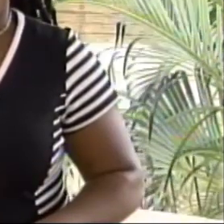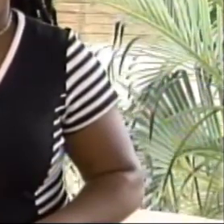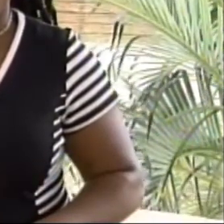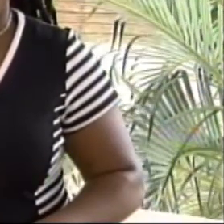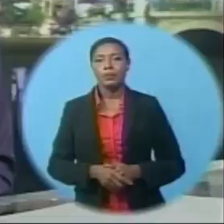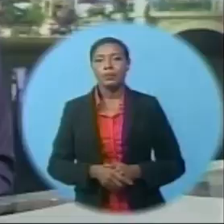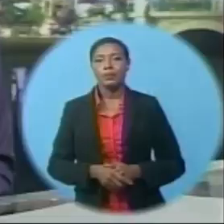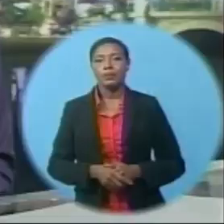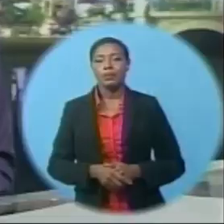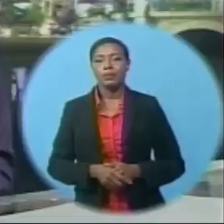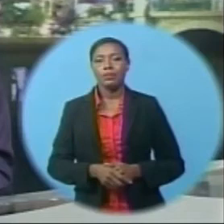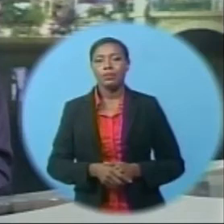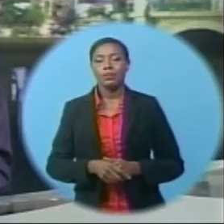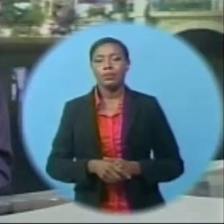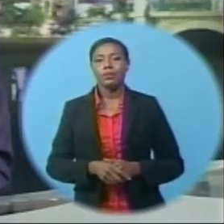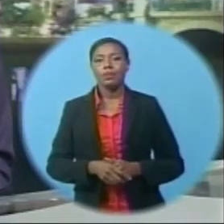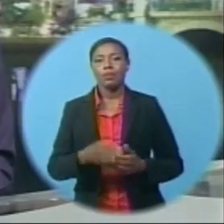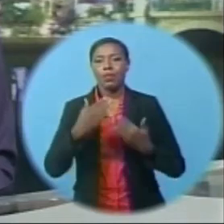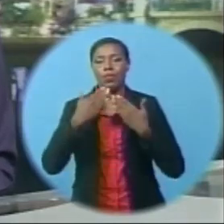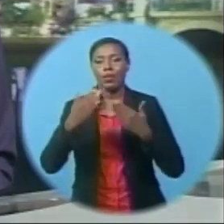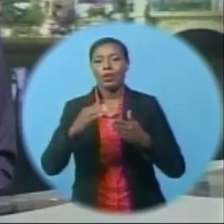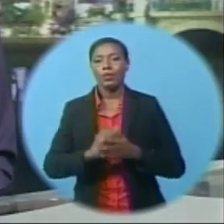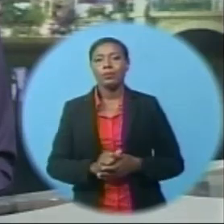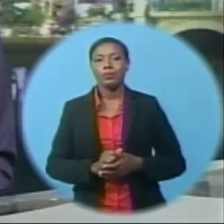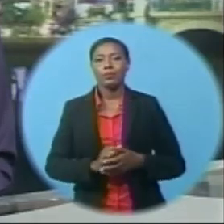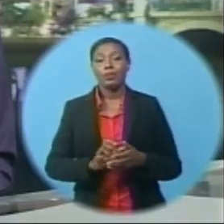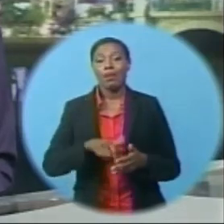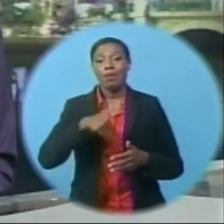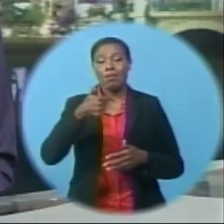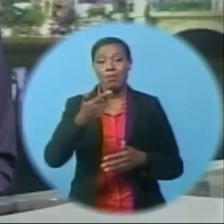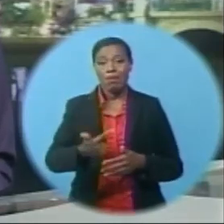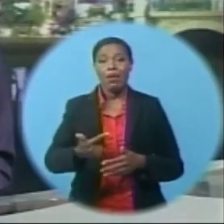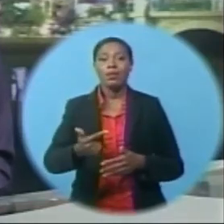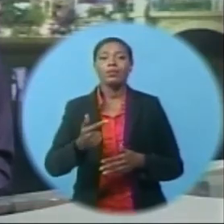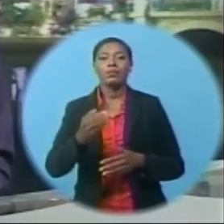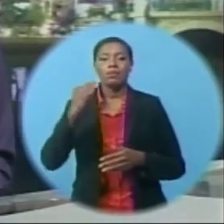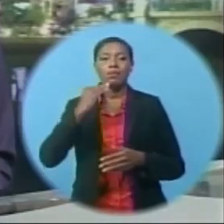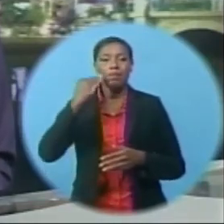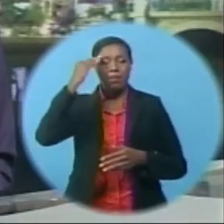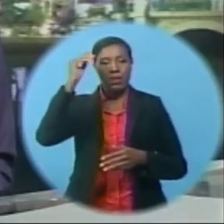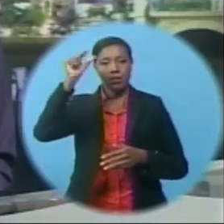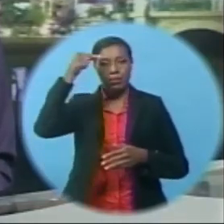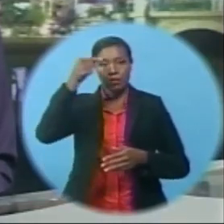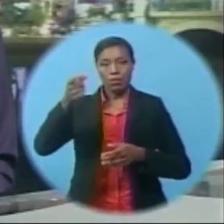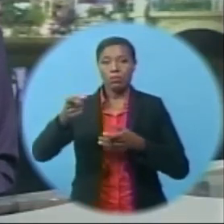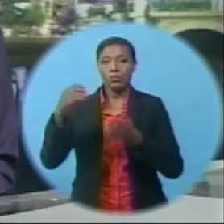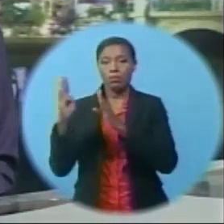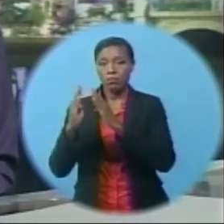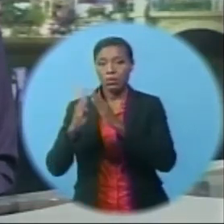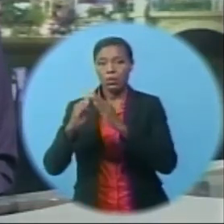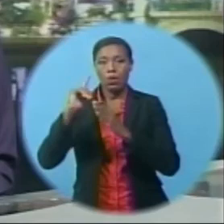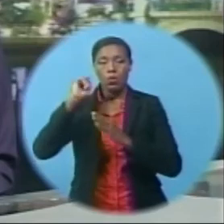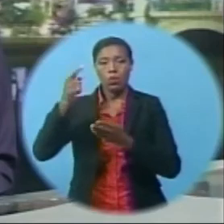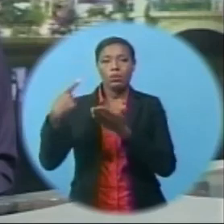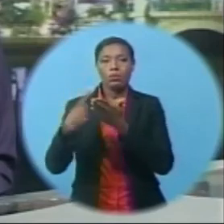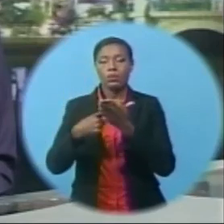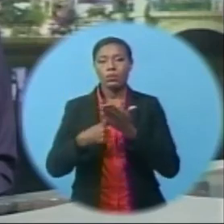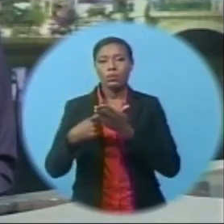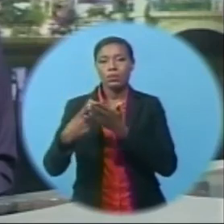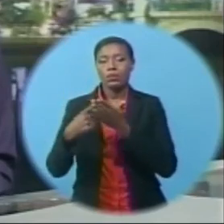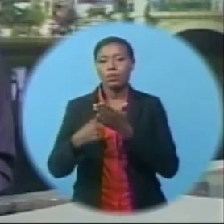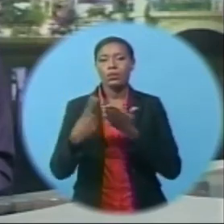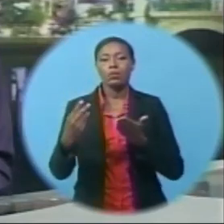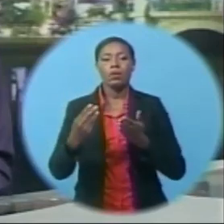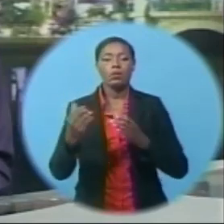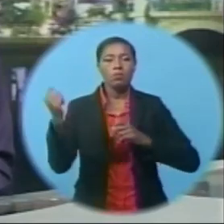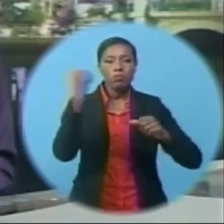News. Thanks, Sharika. Increased criminal activity in the Caribbean will be examined in great detail during the next Heads